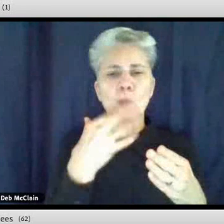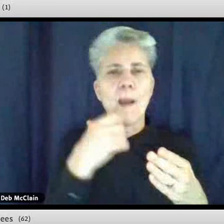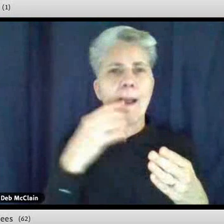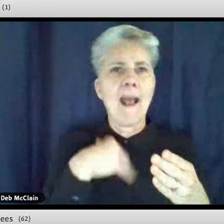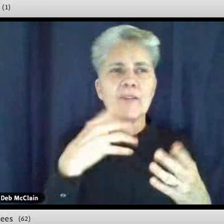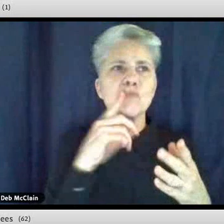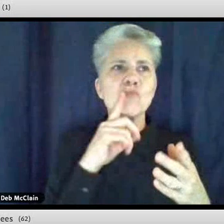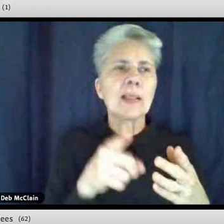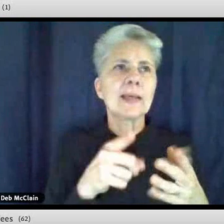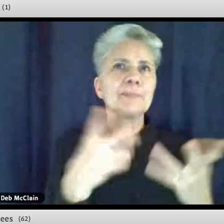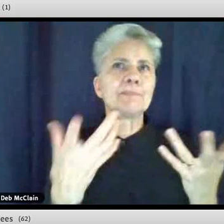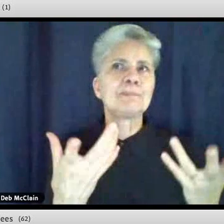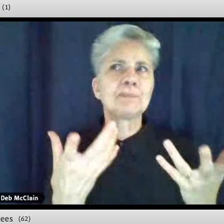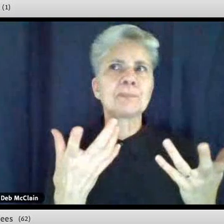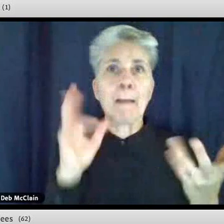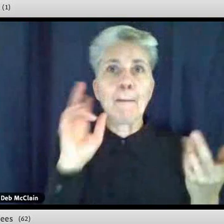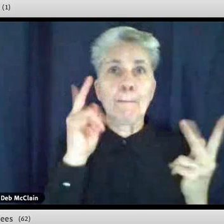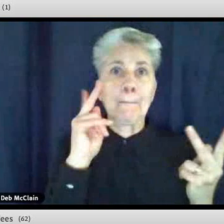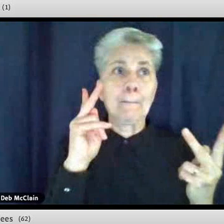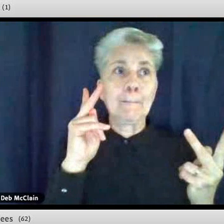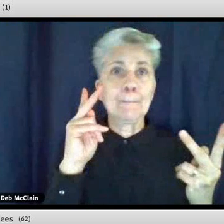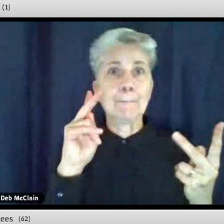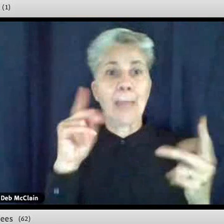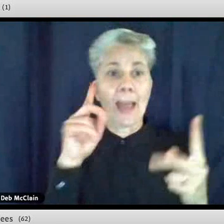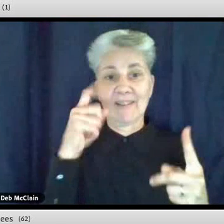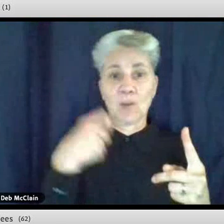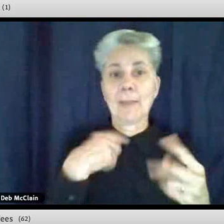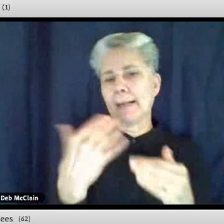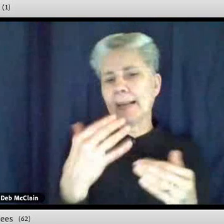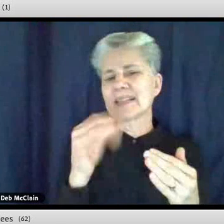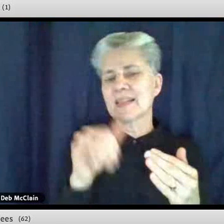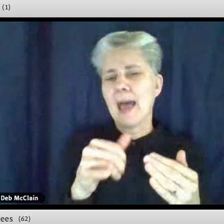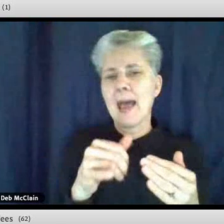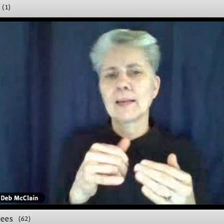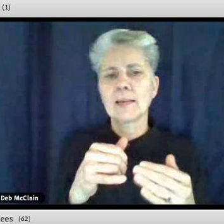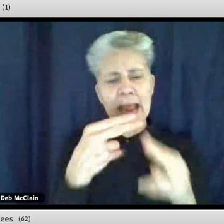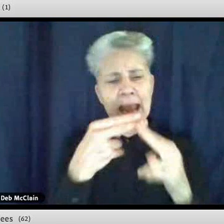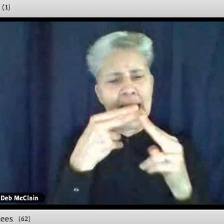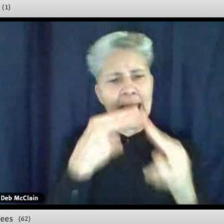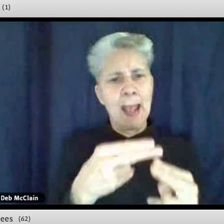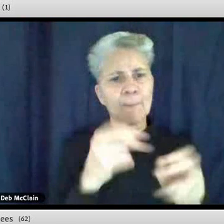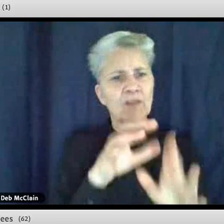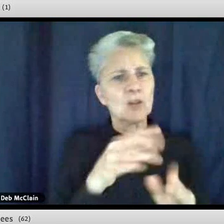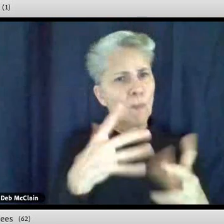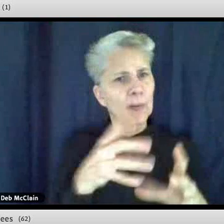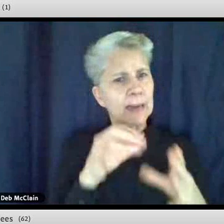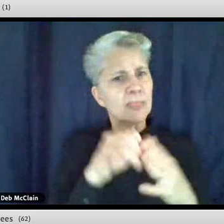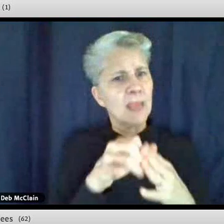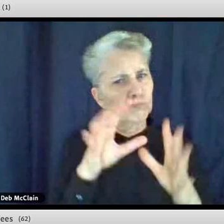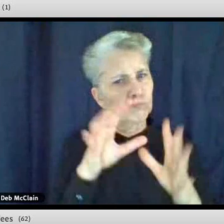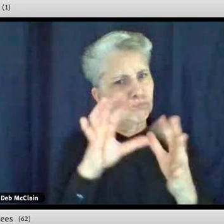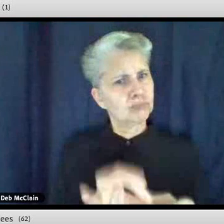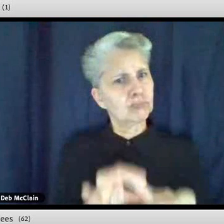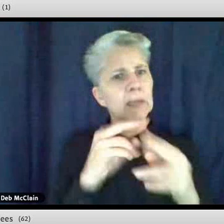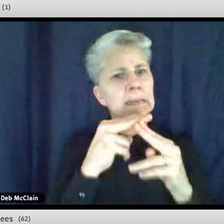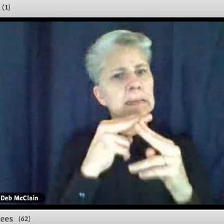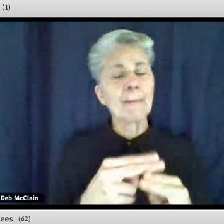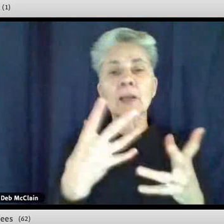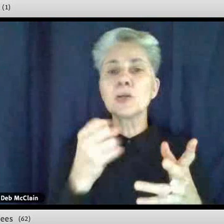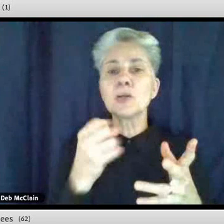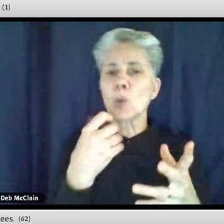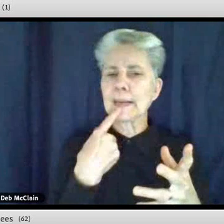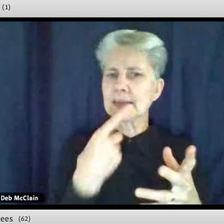But I don't have the news on all the time, and I think that's part of the reason I haven't gone to, panic level red for me at least. Name